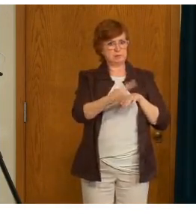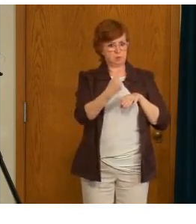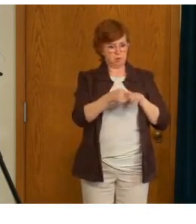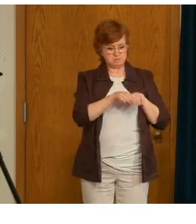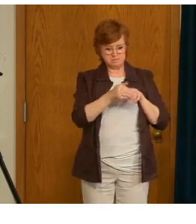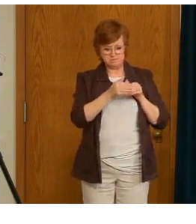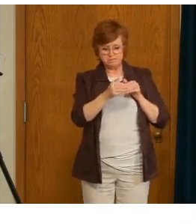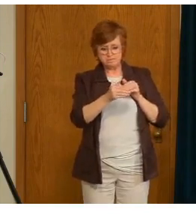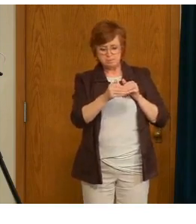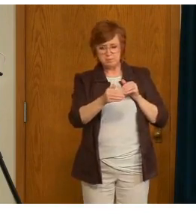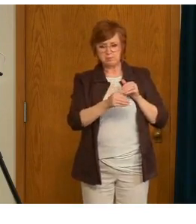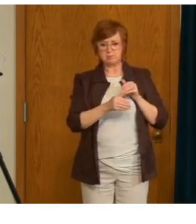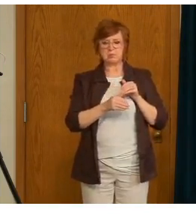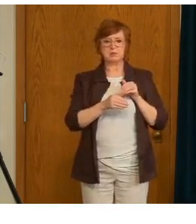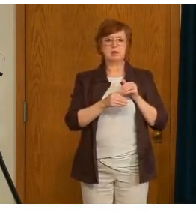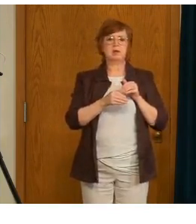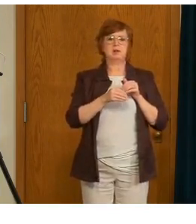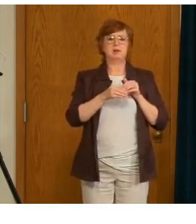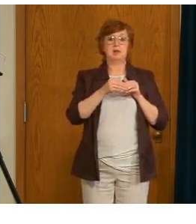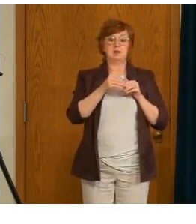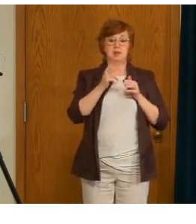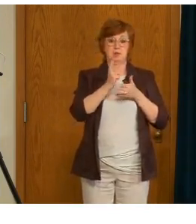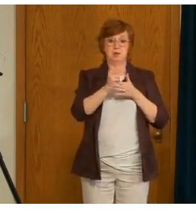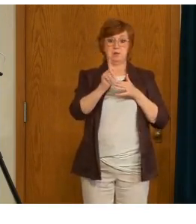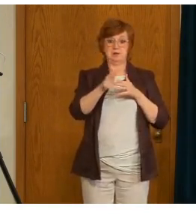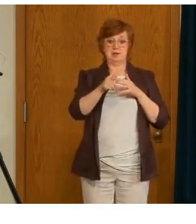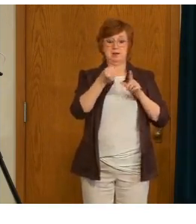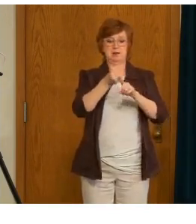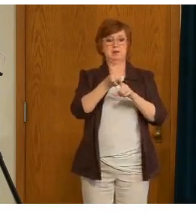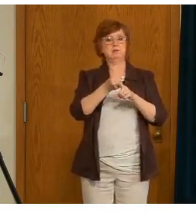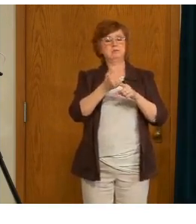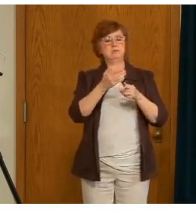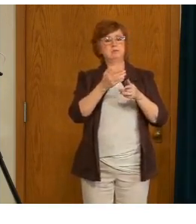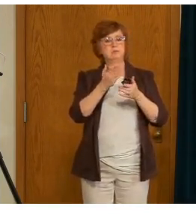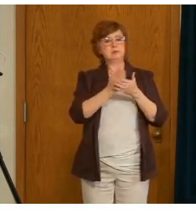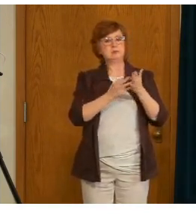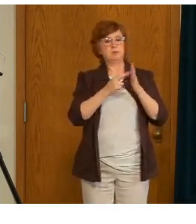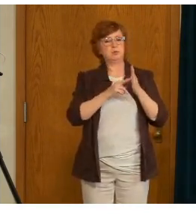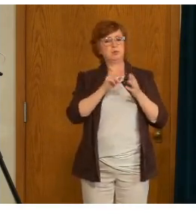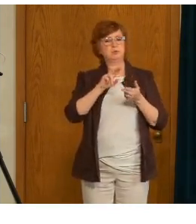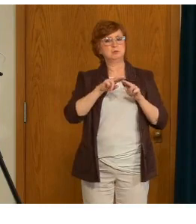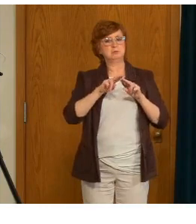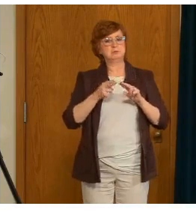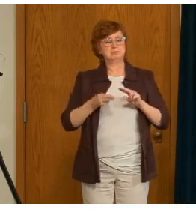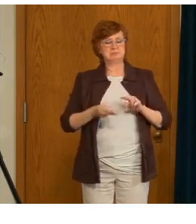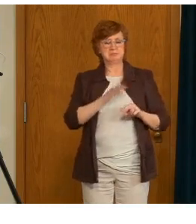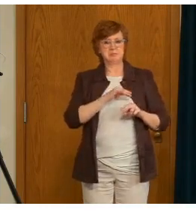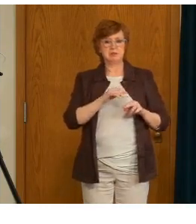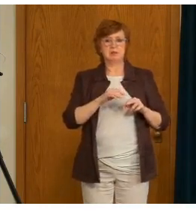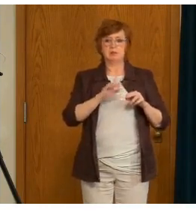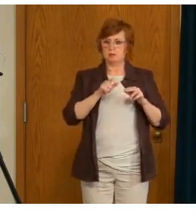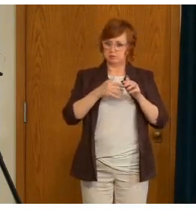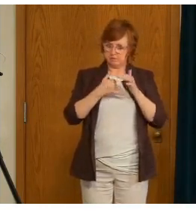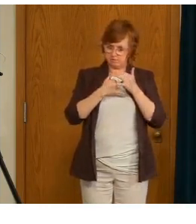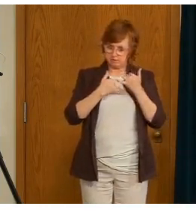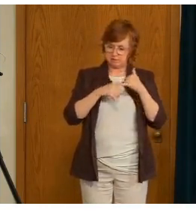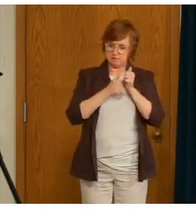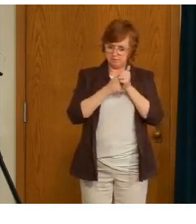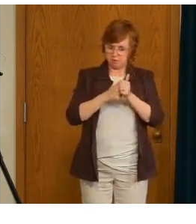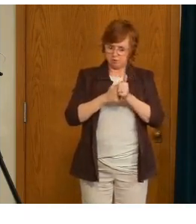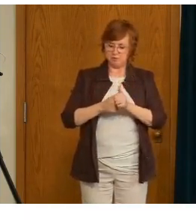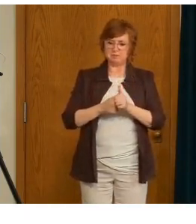guidelines that will continue to be in step 1, some relaxation, but all the other guidelines will continue and we need to comply with that. And same with